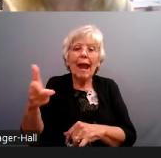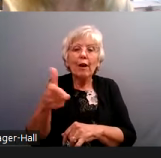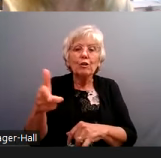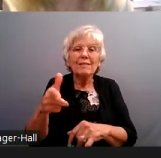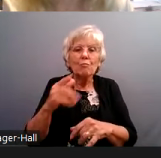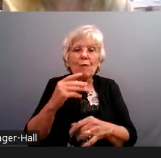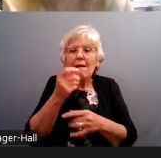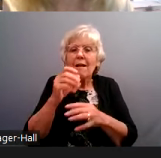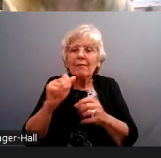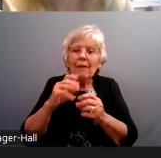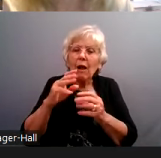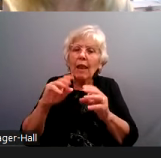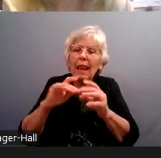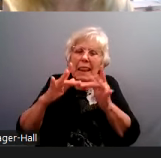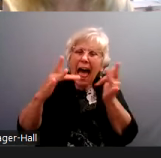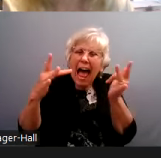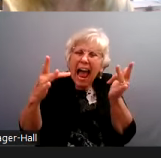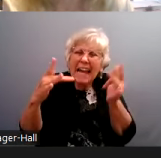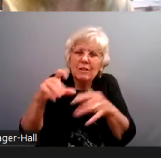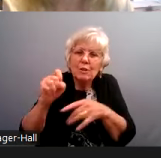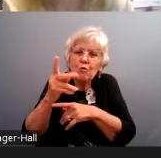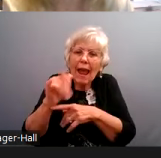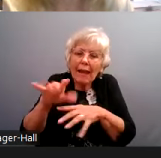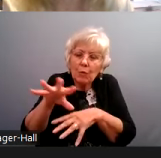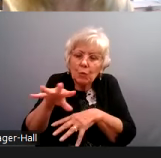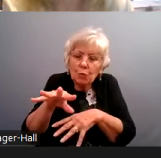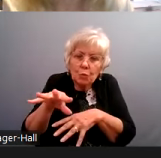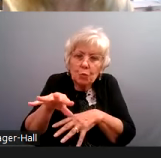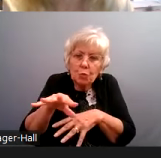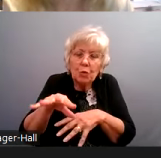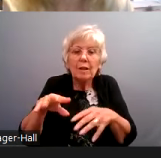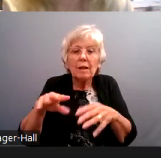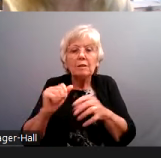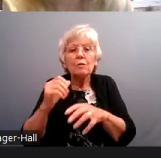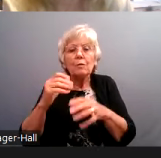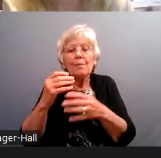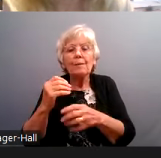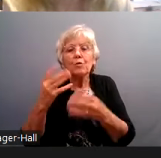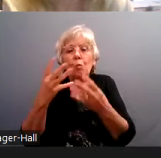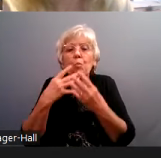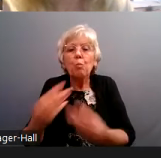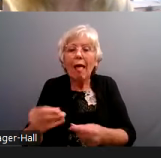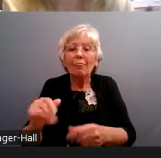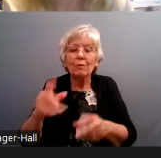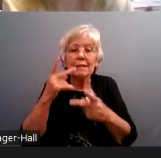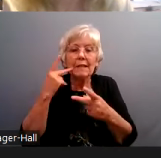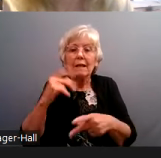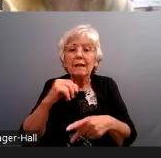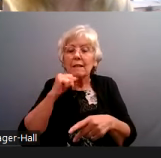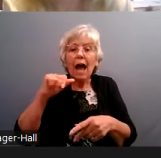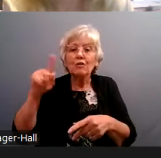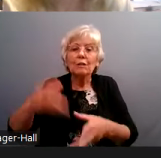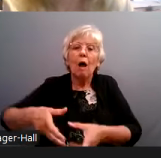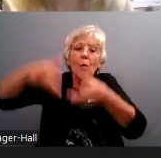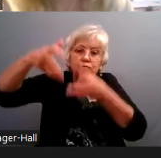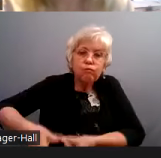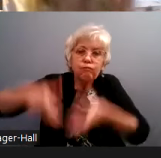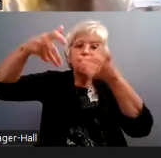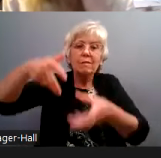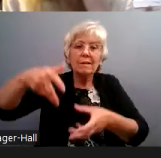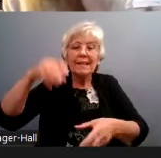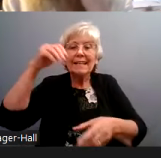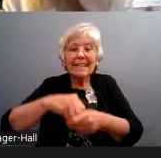spray that we can use to wet down the kittens, rather than having dunking the kittens actually dunking the kittens